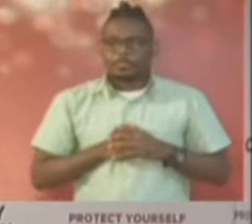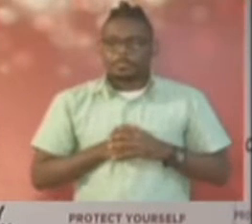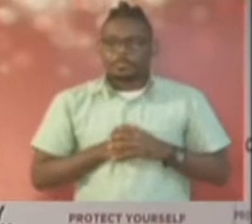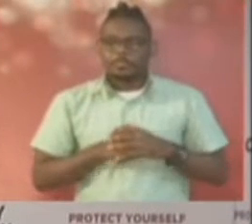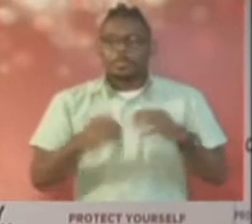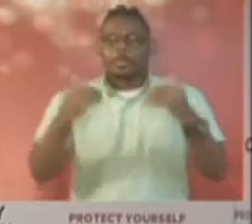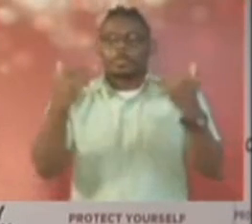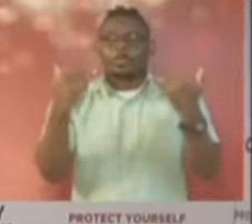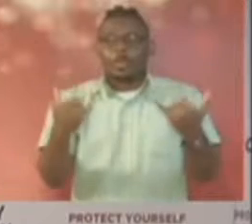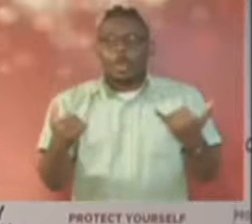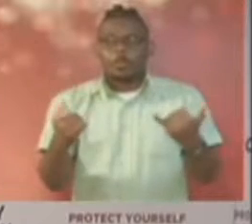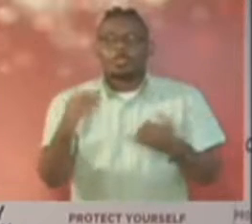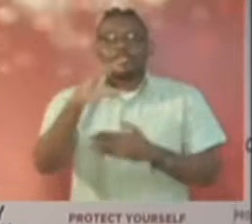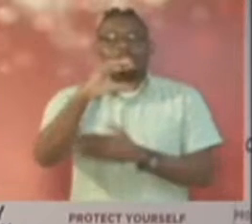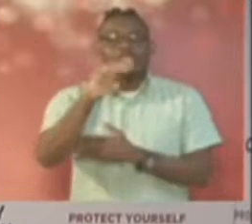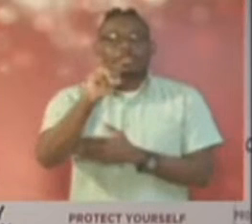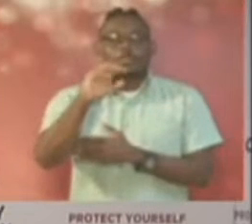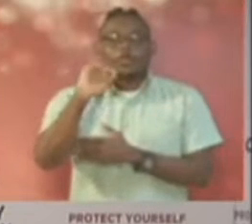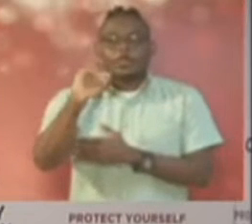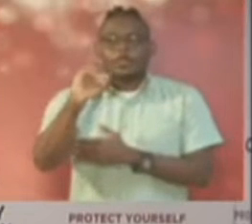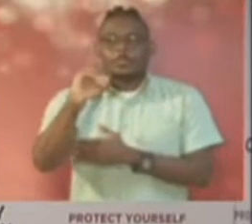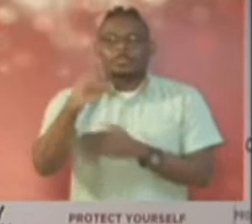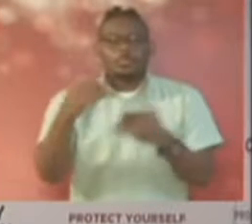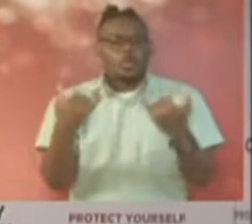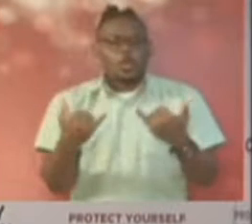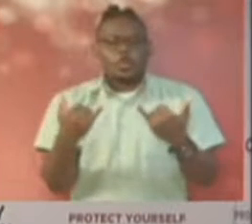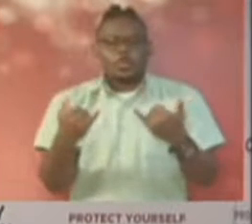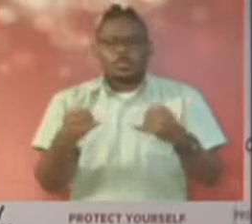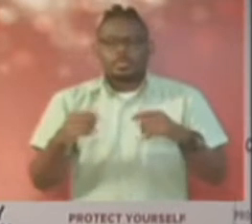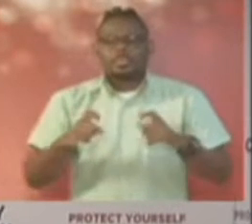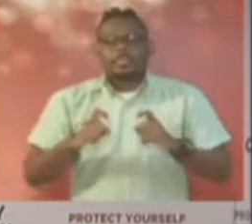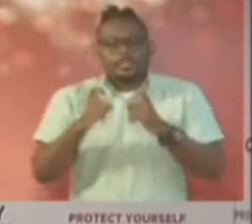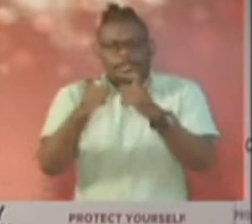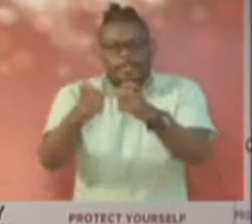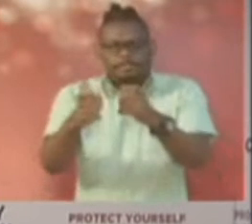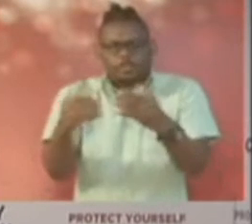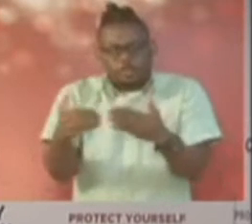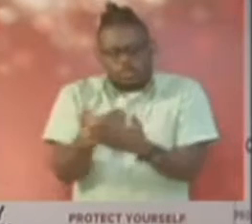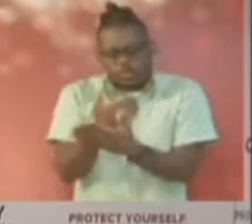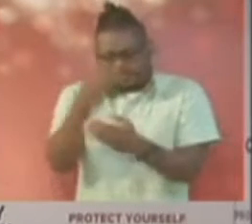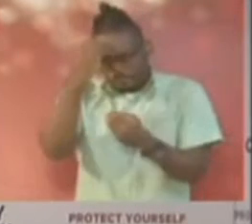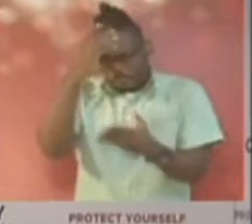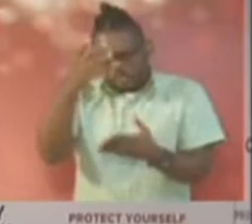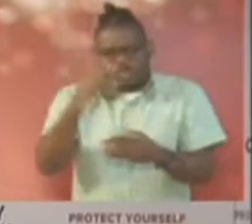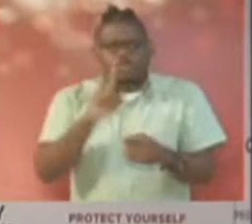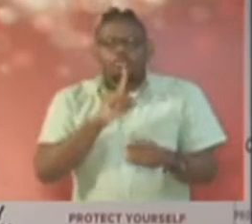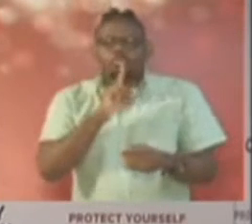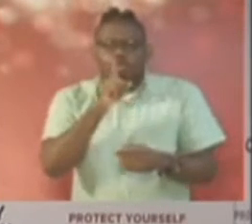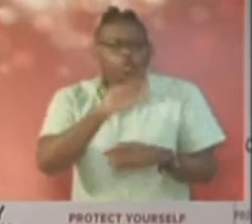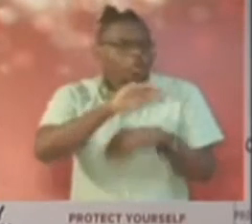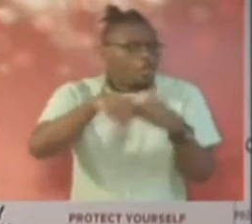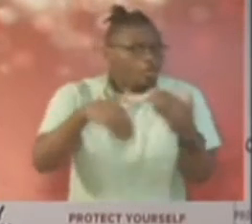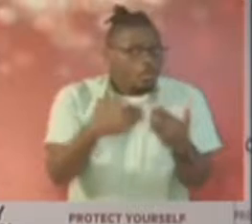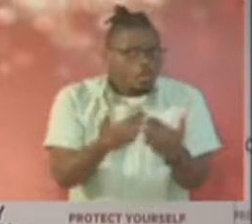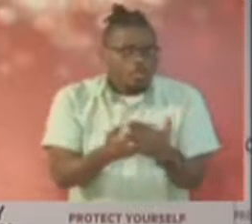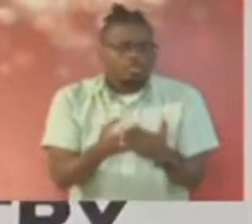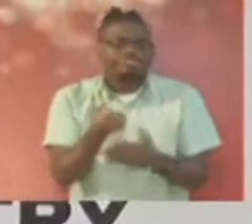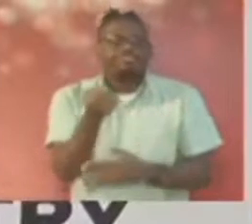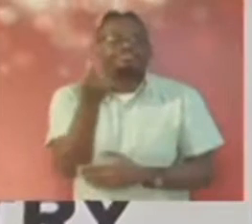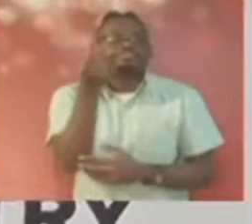Medical Officer, who will give us a little insight into the new dashboard, make sure that we all understand and are all on the same